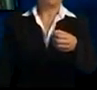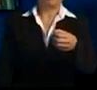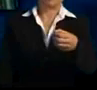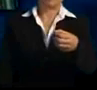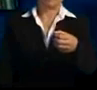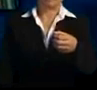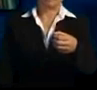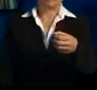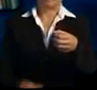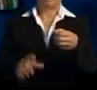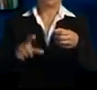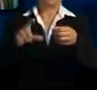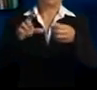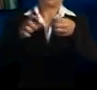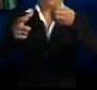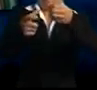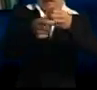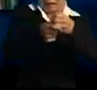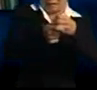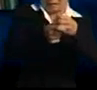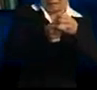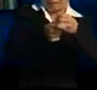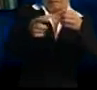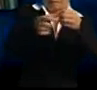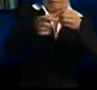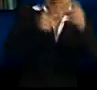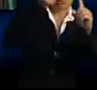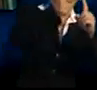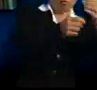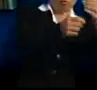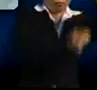Then, clamp the boiling tube to the retort stand.